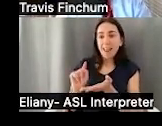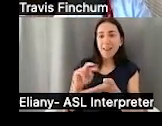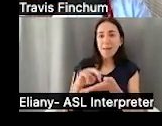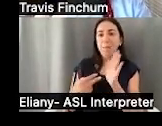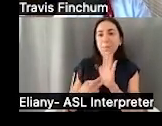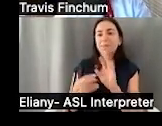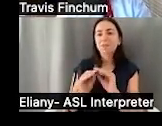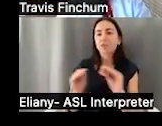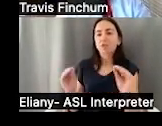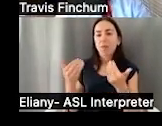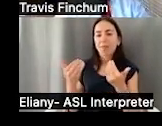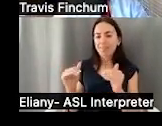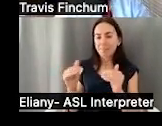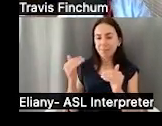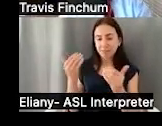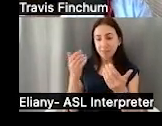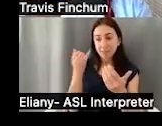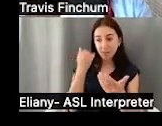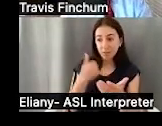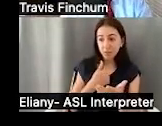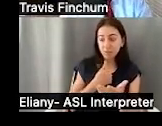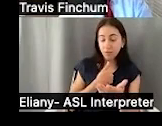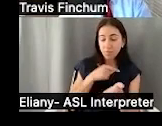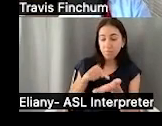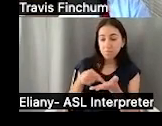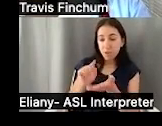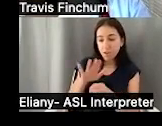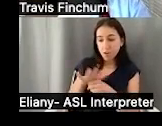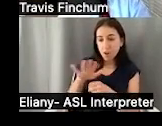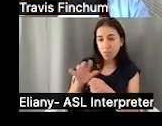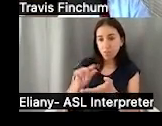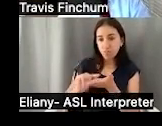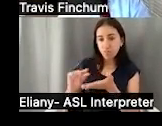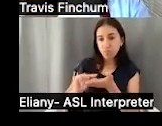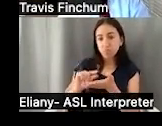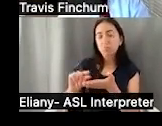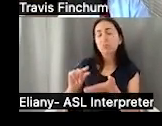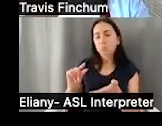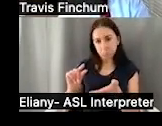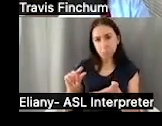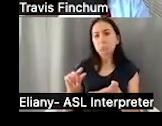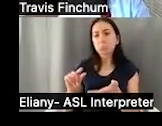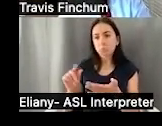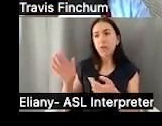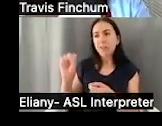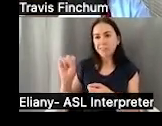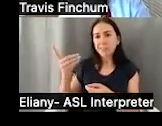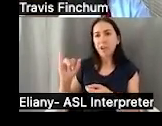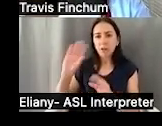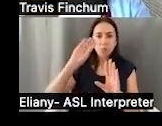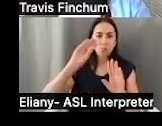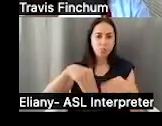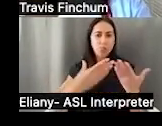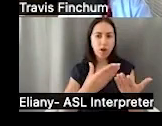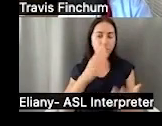test or limit. As long as we have paid enough into the system, we can get a Social Security disability